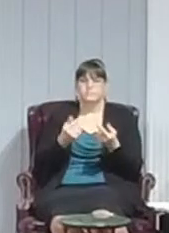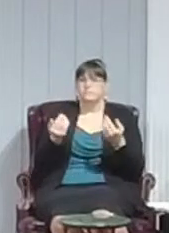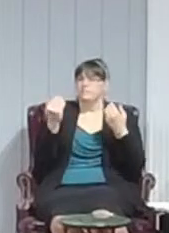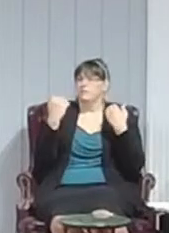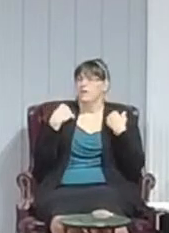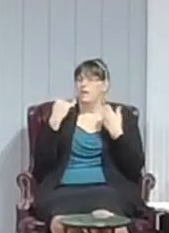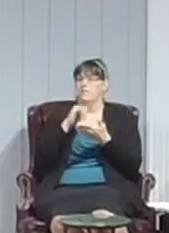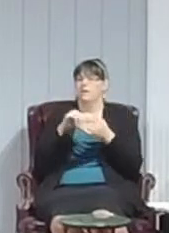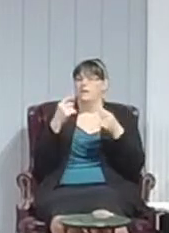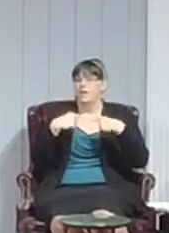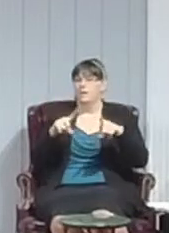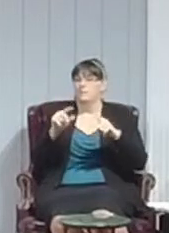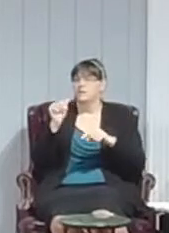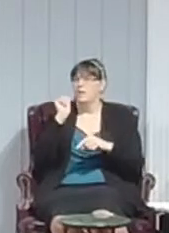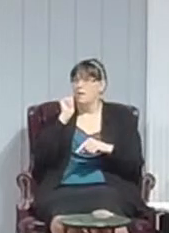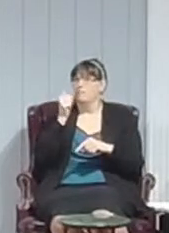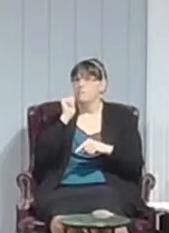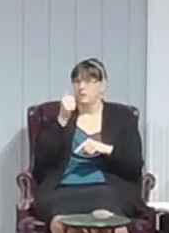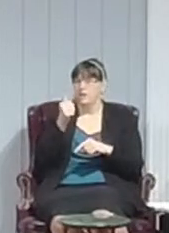day.